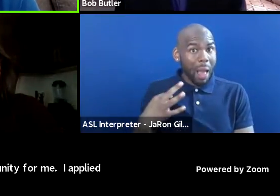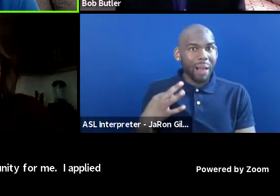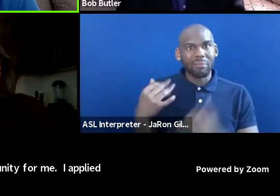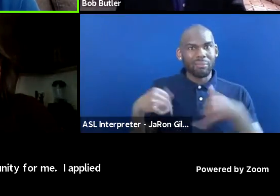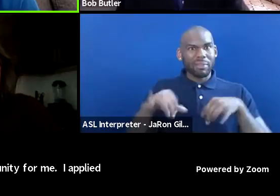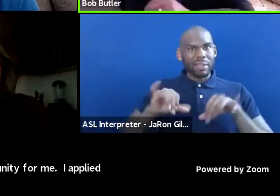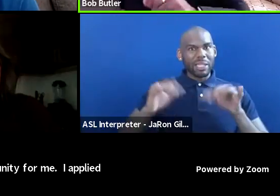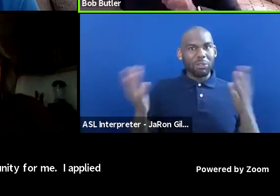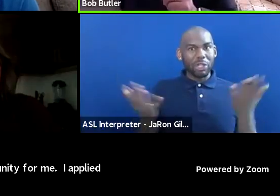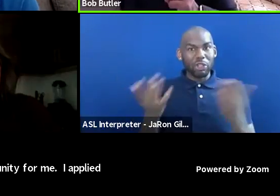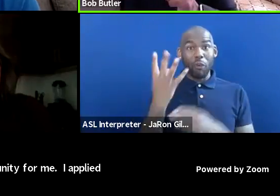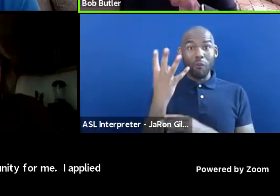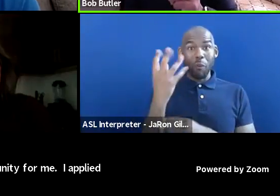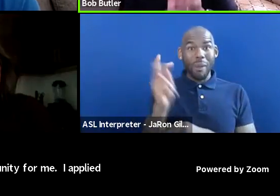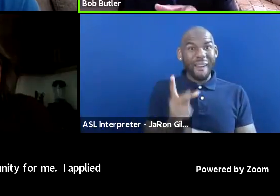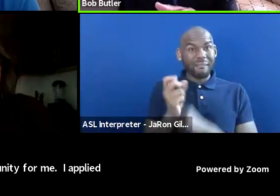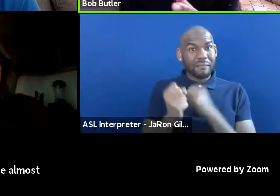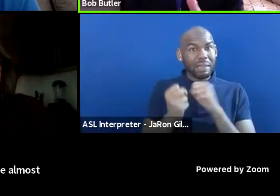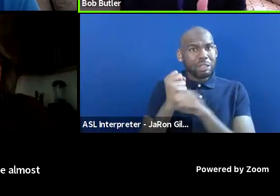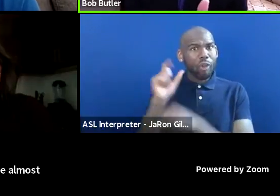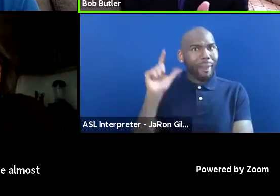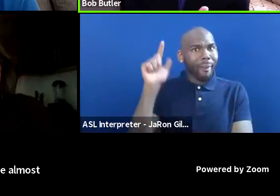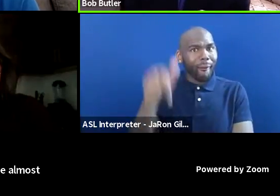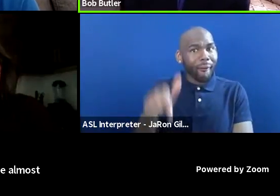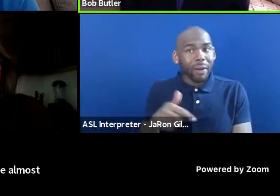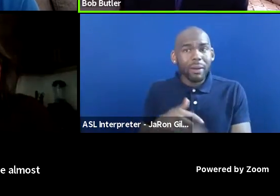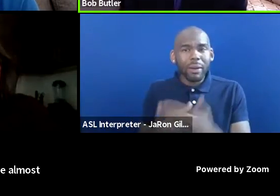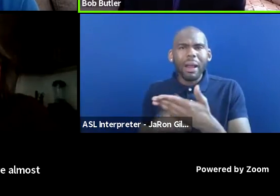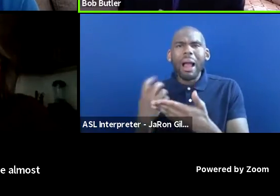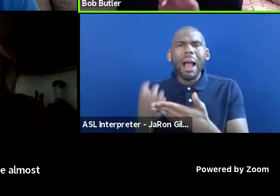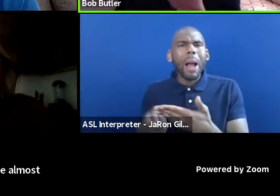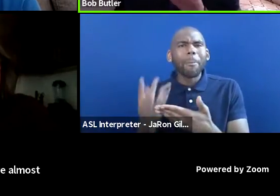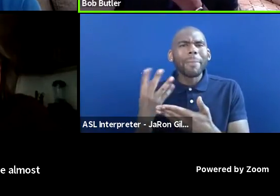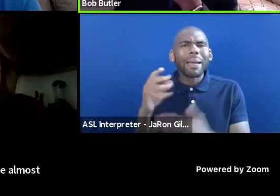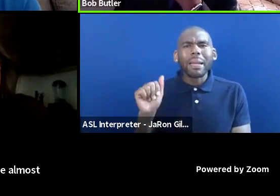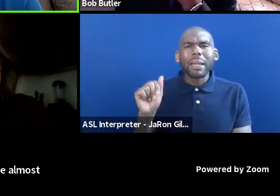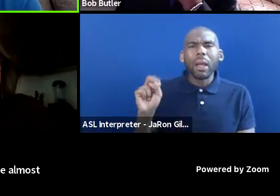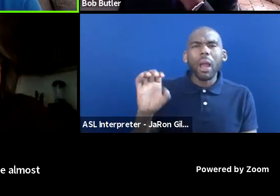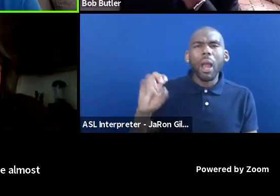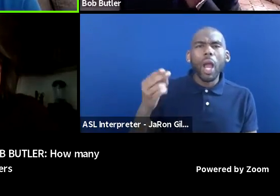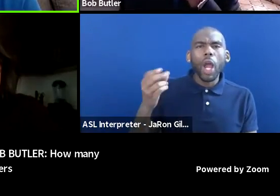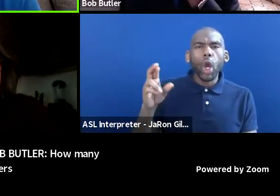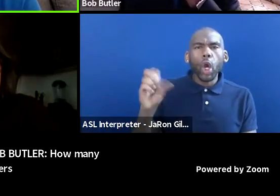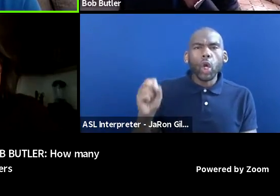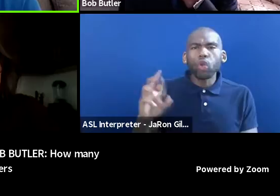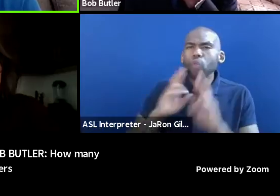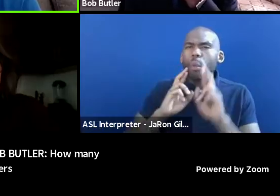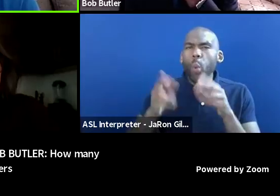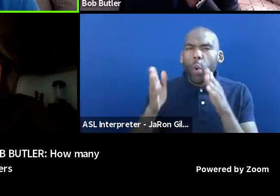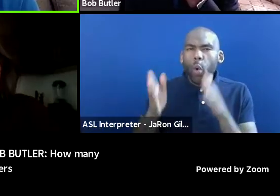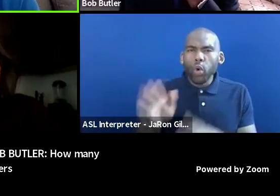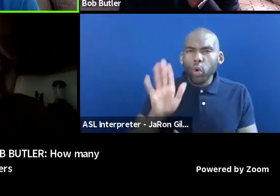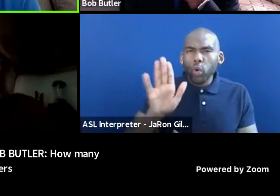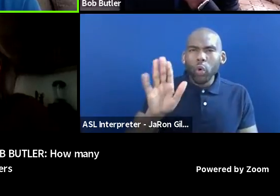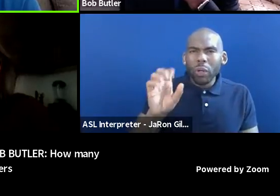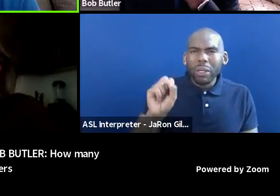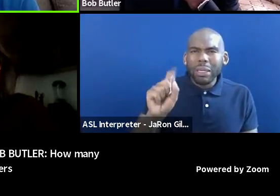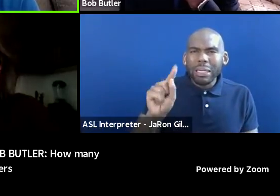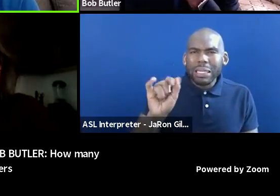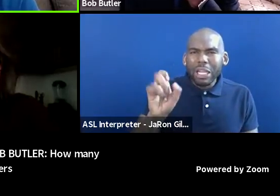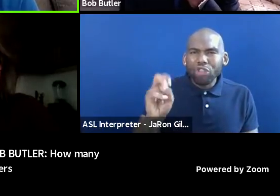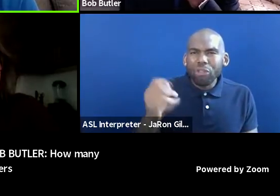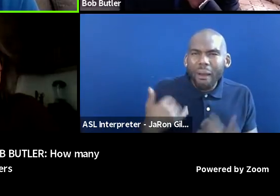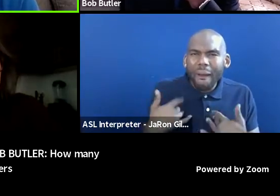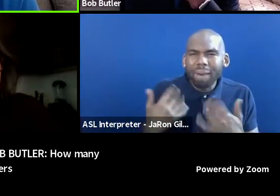later. So now, how many anchors, reporters are at your station? Oh gosh, we have